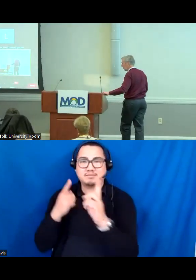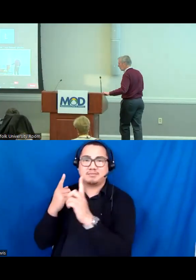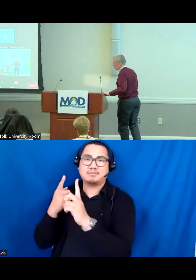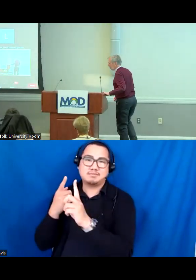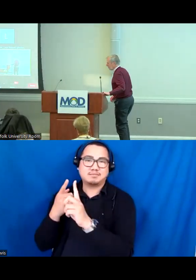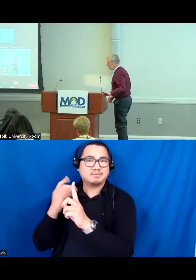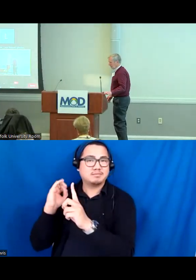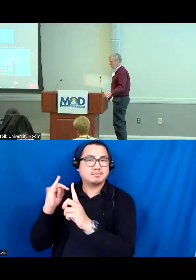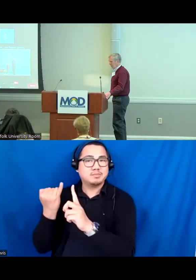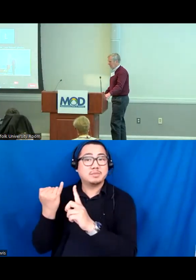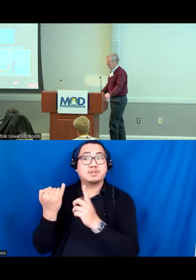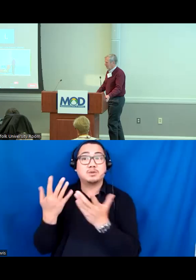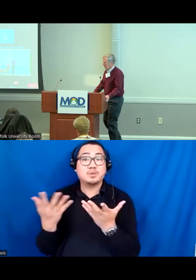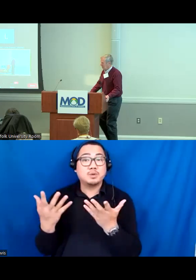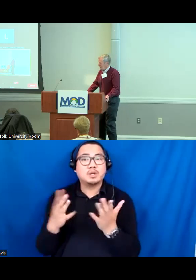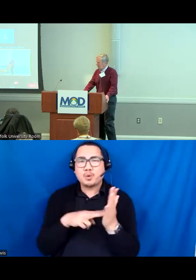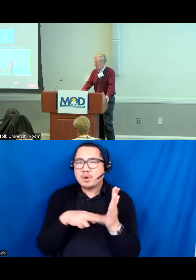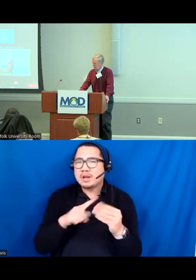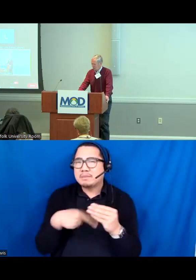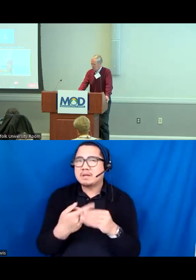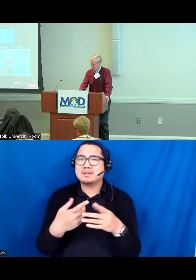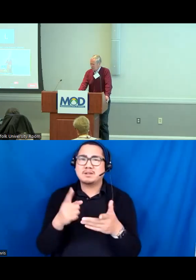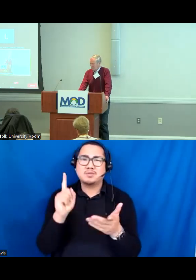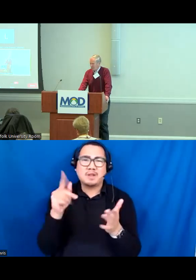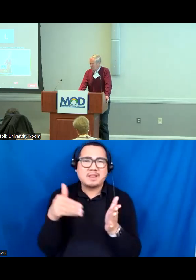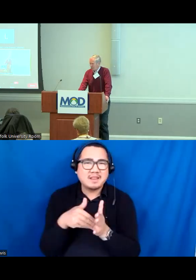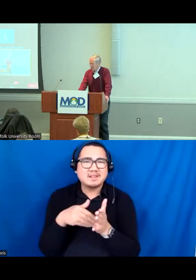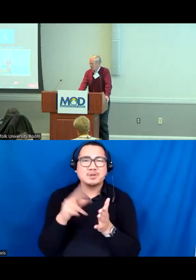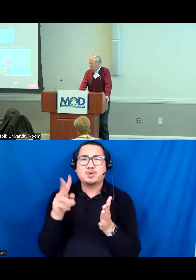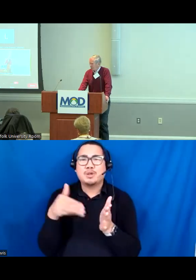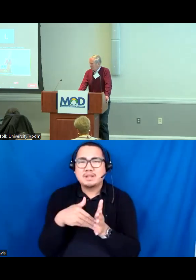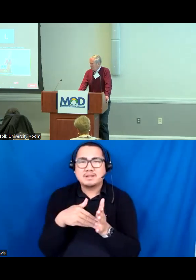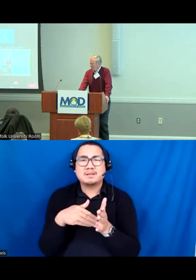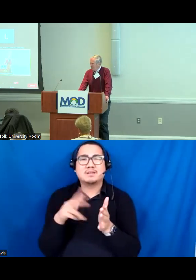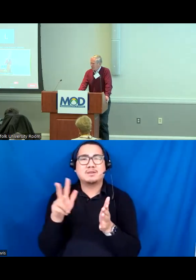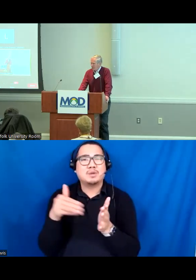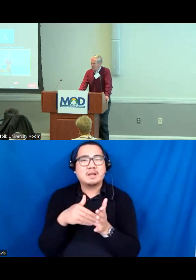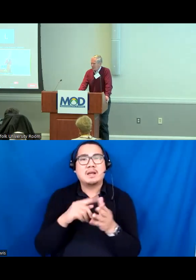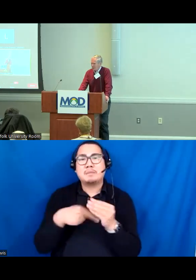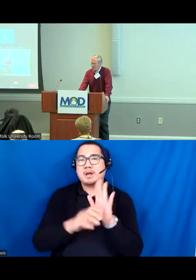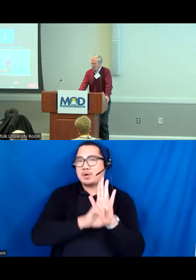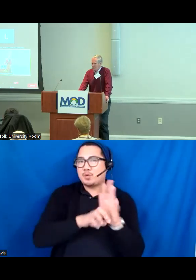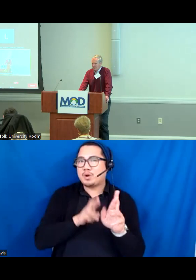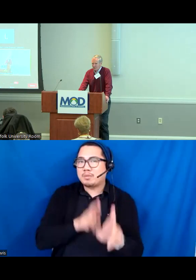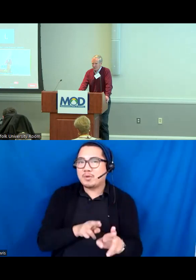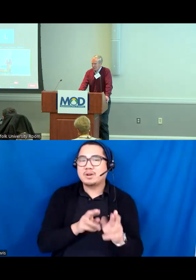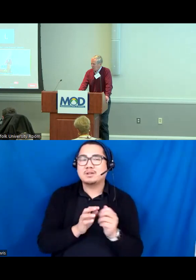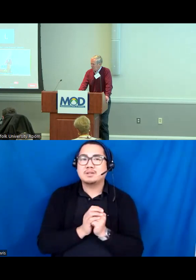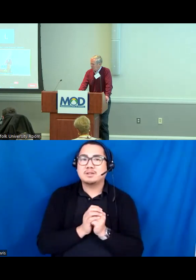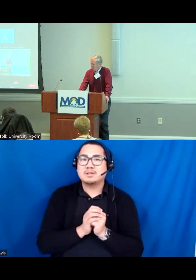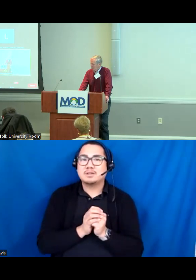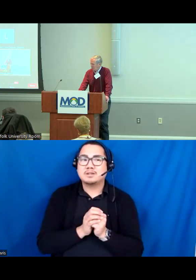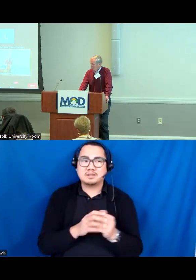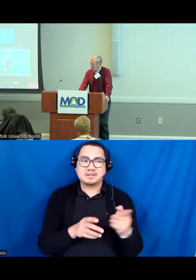was, is read about thousands of pages of elevator reports from the MBTA documenting pattern